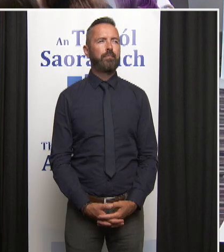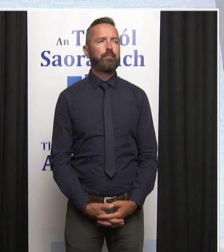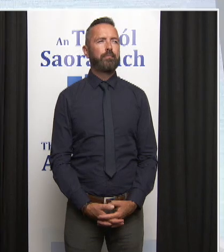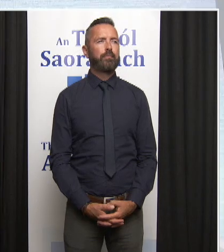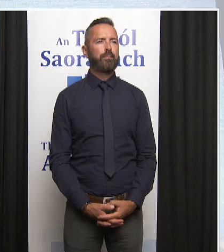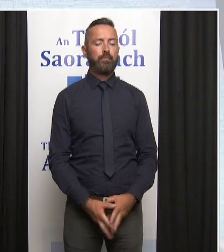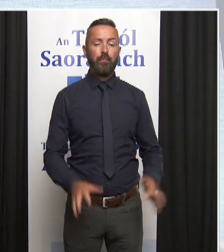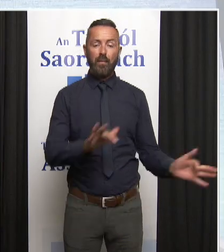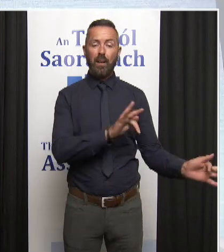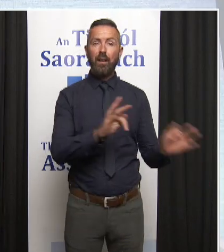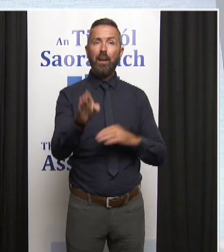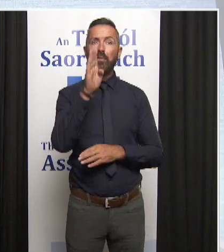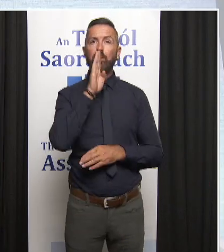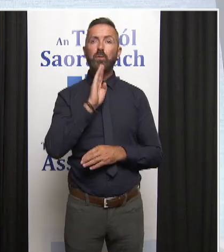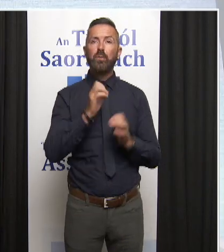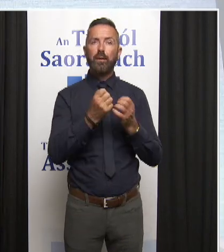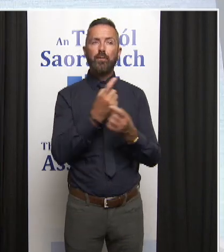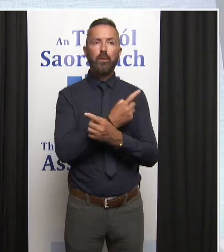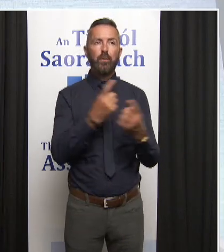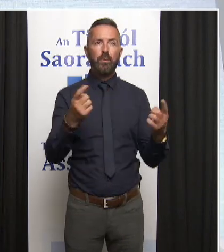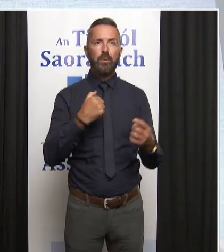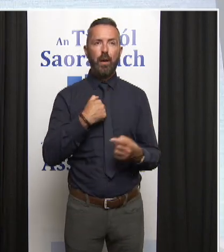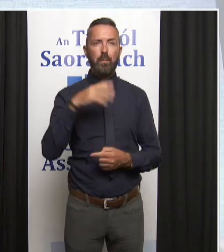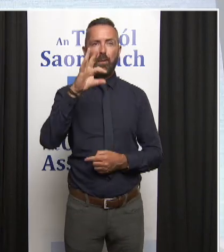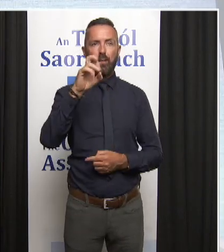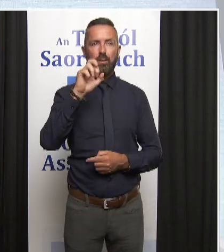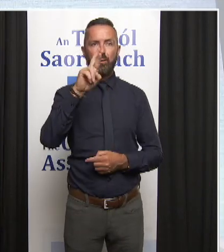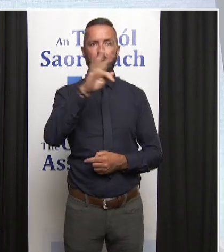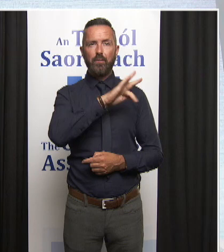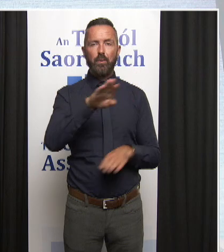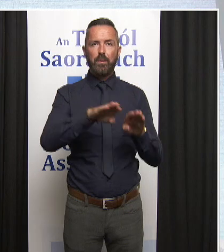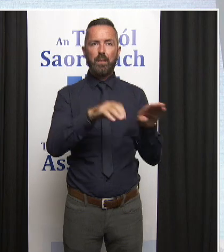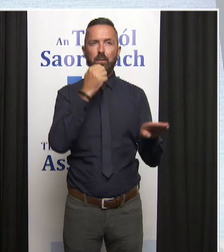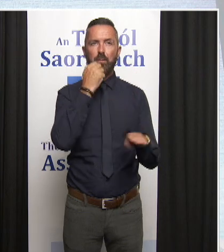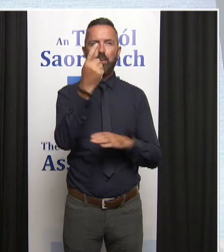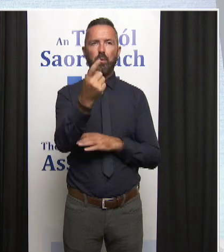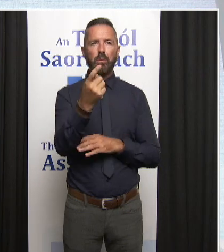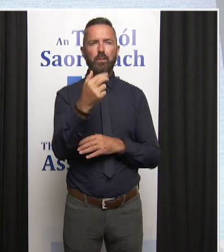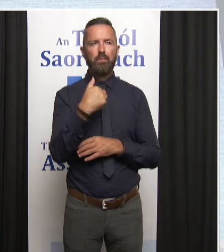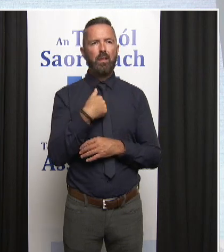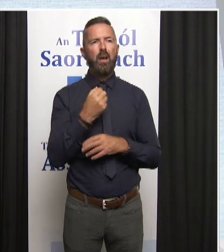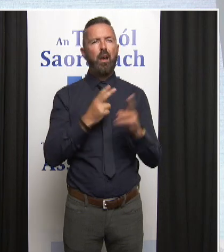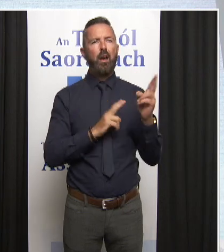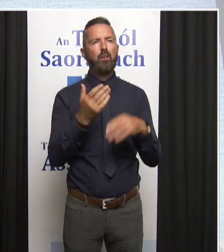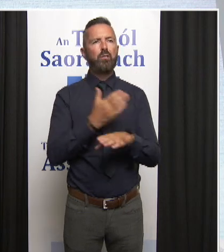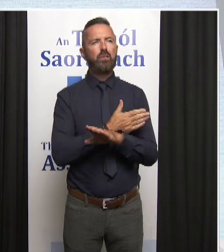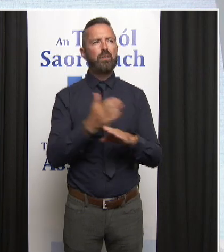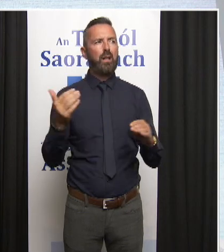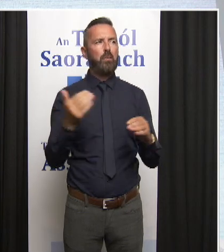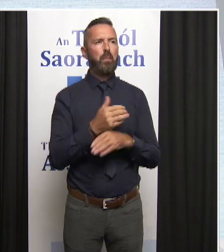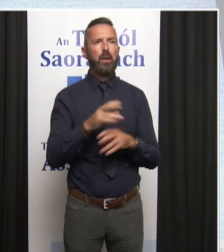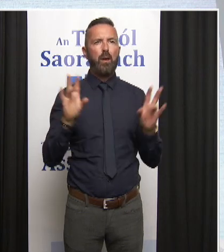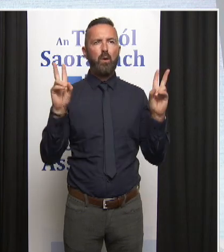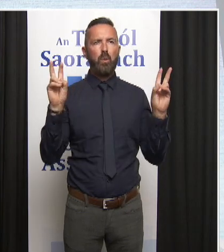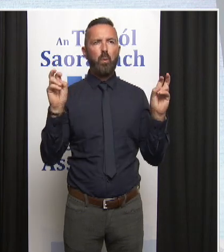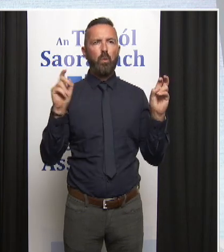Good afternoon. I'm Gerard from Table 1, and I suppose I should begin by quoting